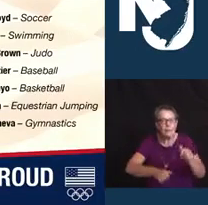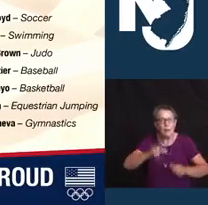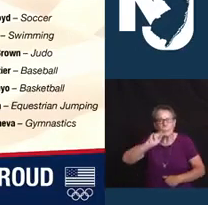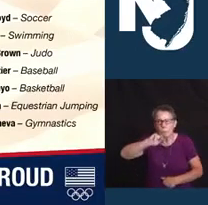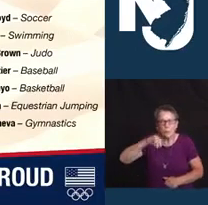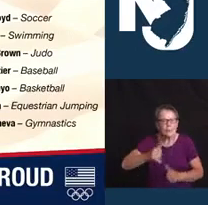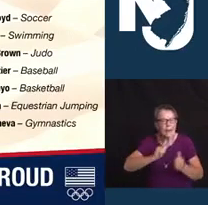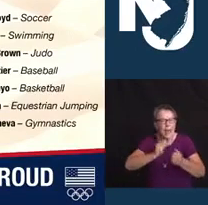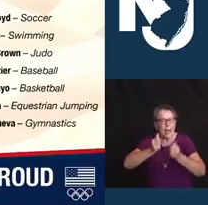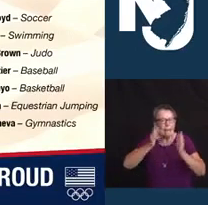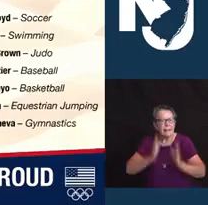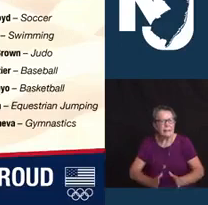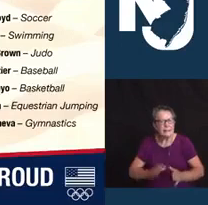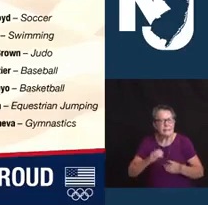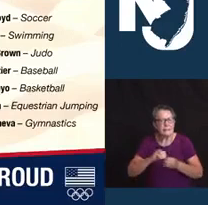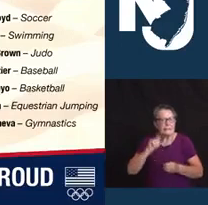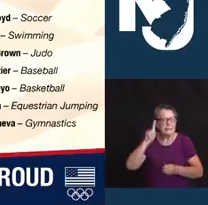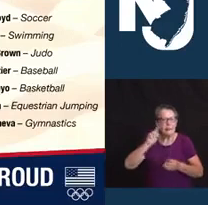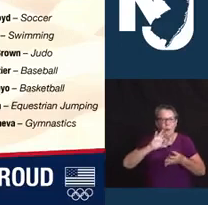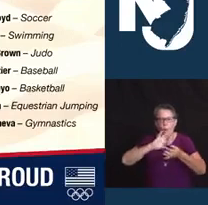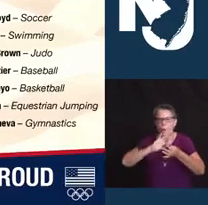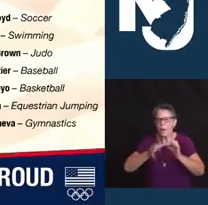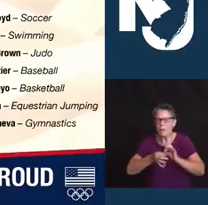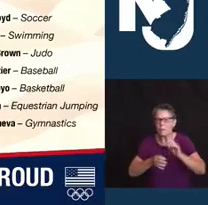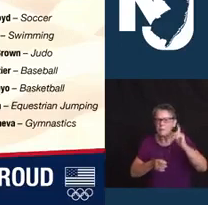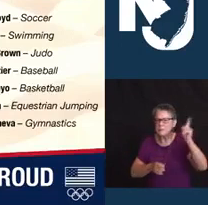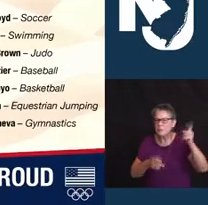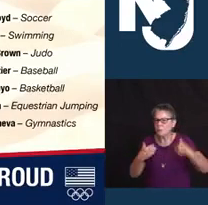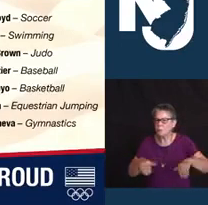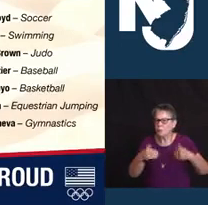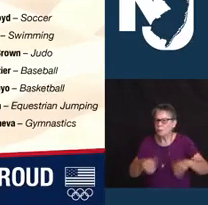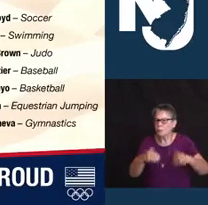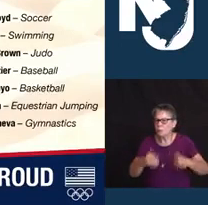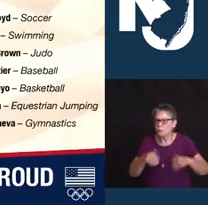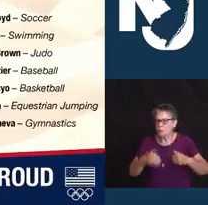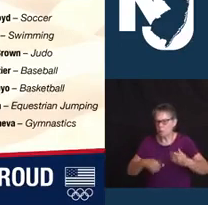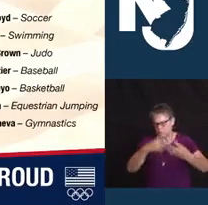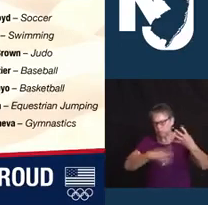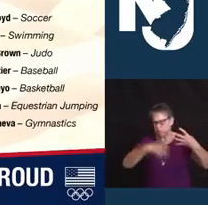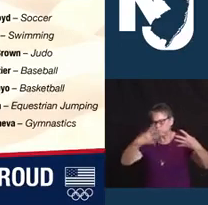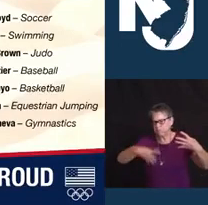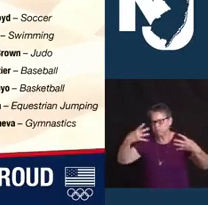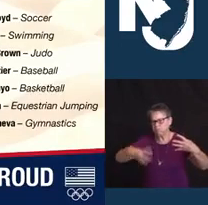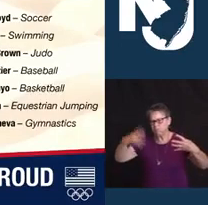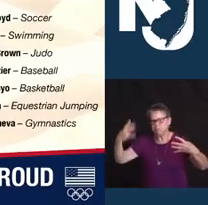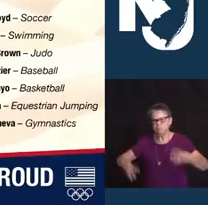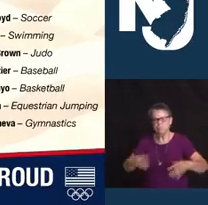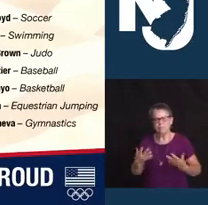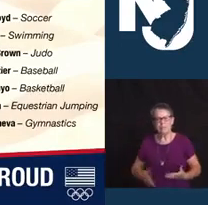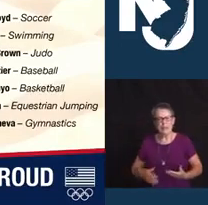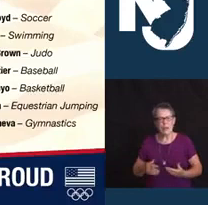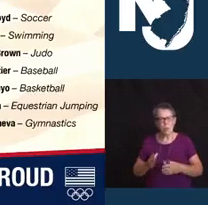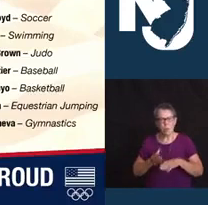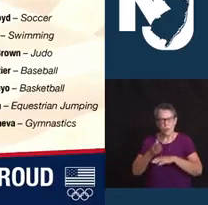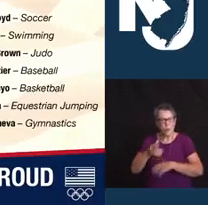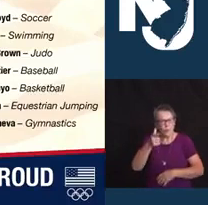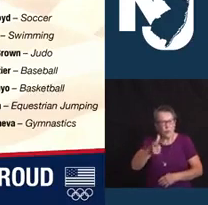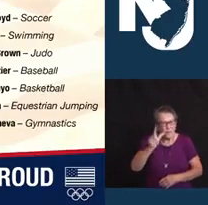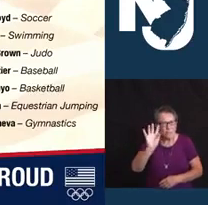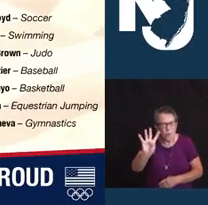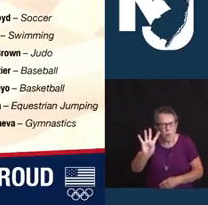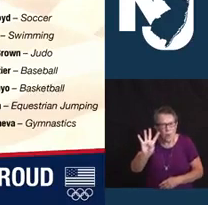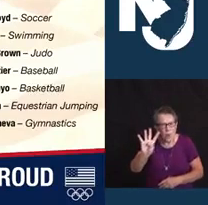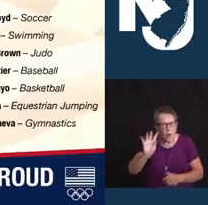yesterday. We sent a super talented delegation of 24 athletes, and they did not disappoint. It seemed like